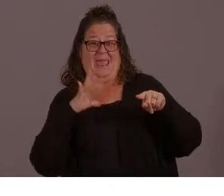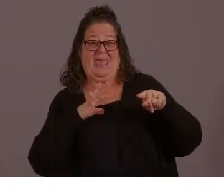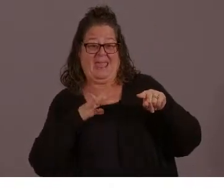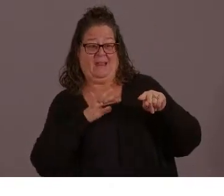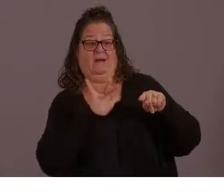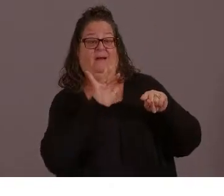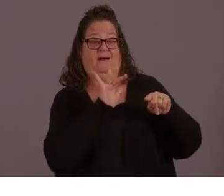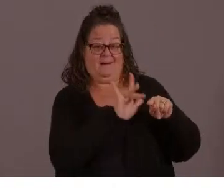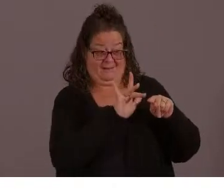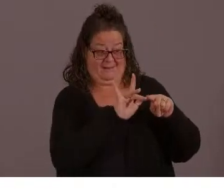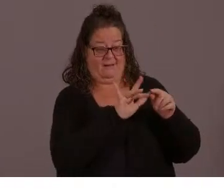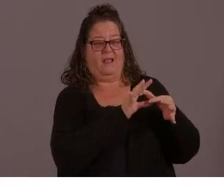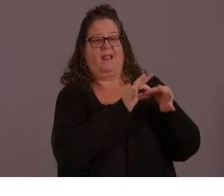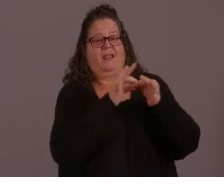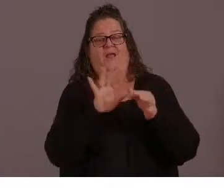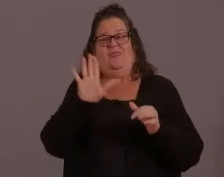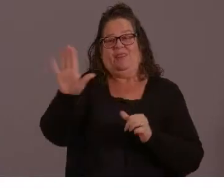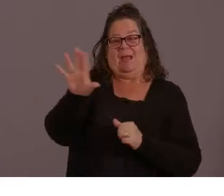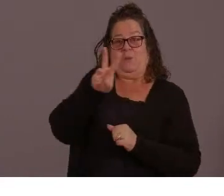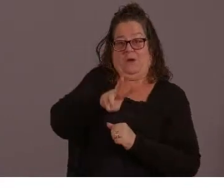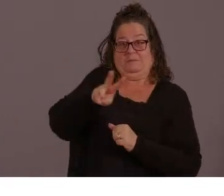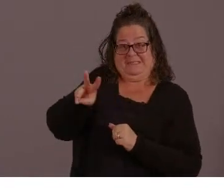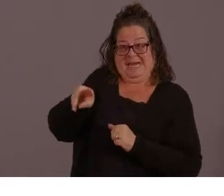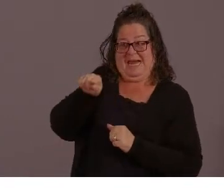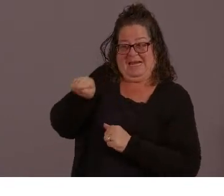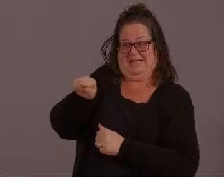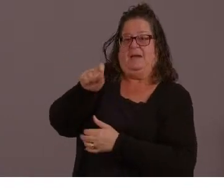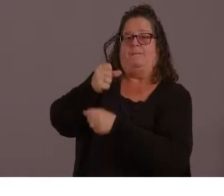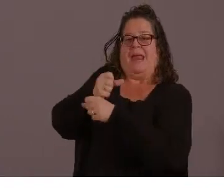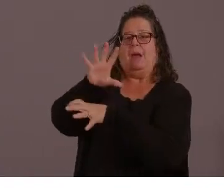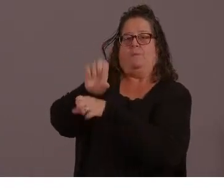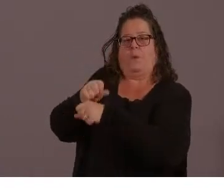on that location and the website for their registration should come up.